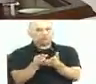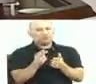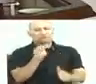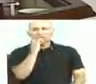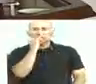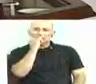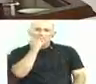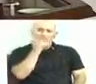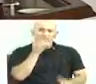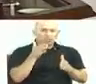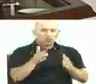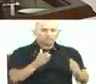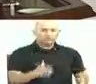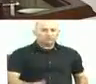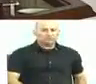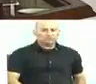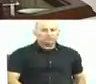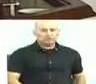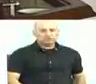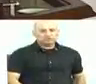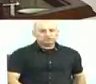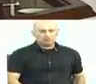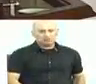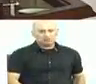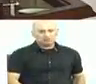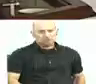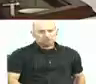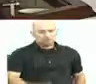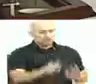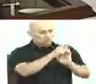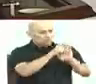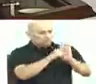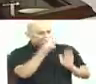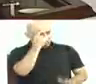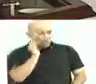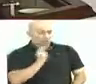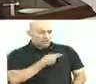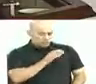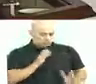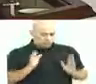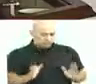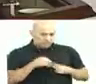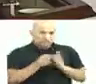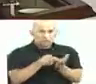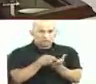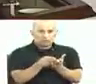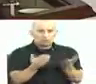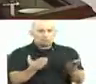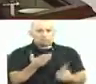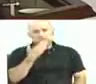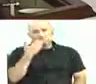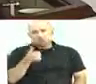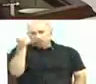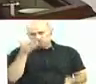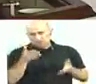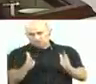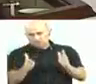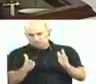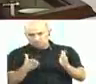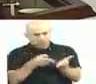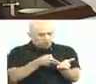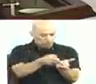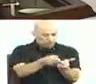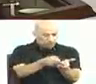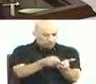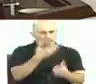false weights. A policy for us Christians in our honesty is the best policy. Honesty is